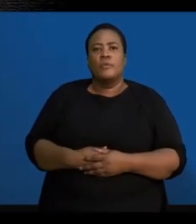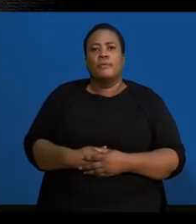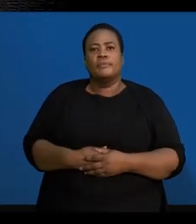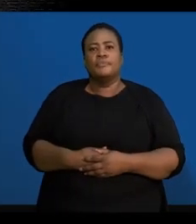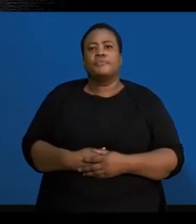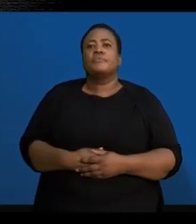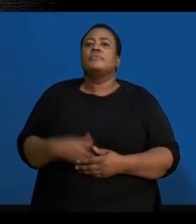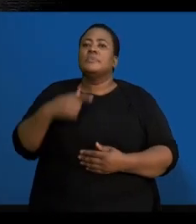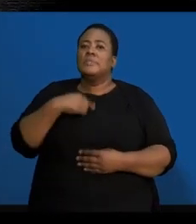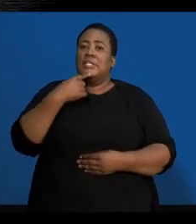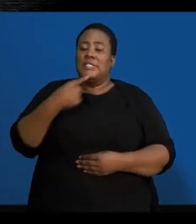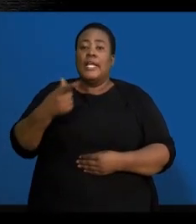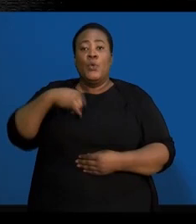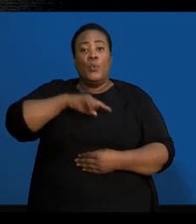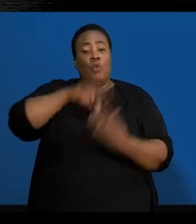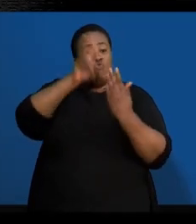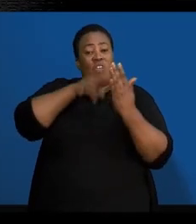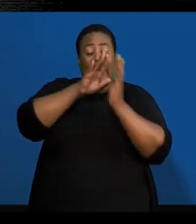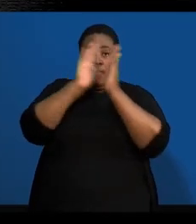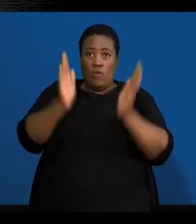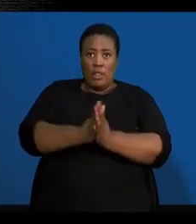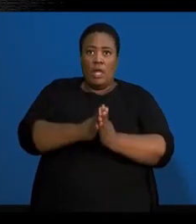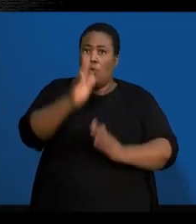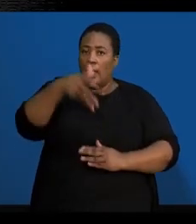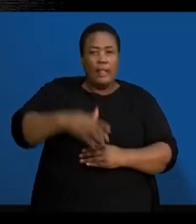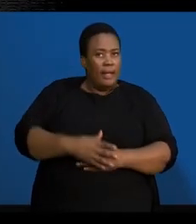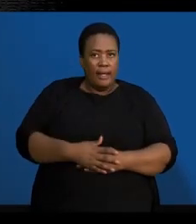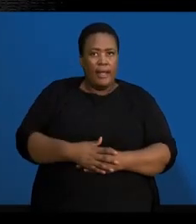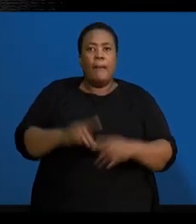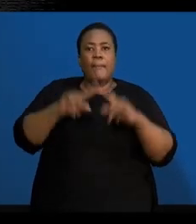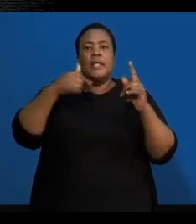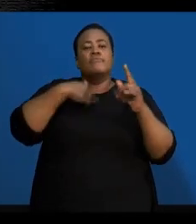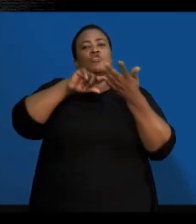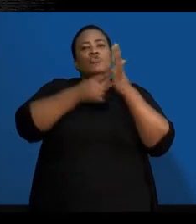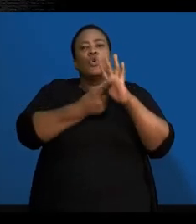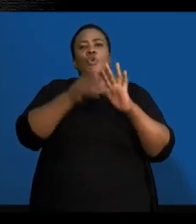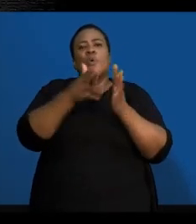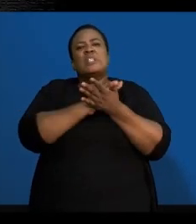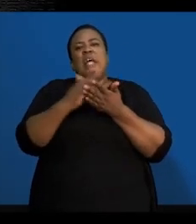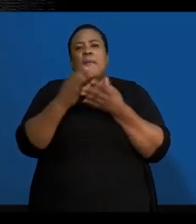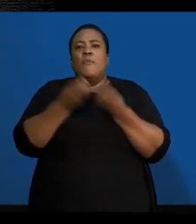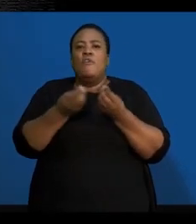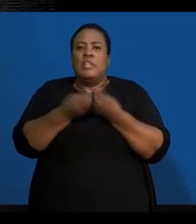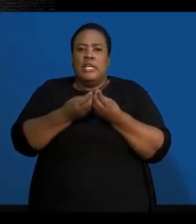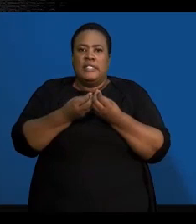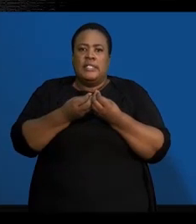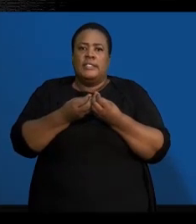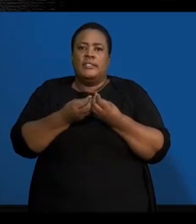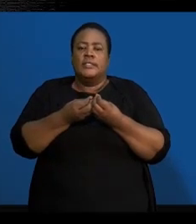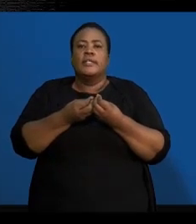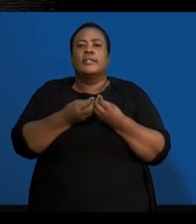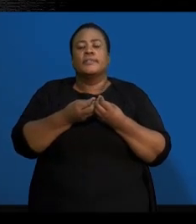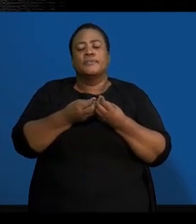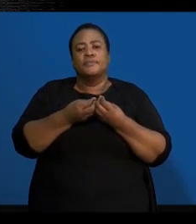As I said to you, we are not going to read the entire source, but I'm just going to show you some of the things that you will have